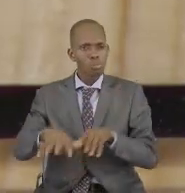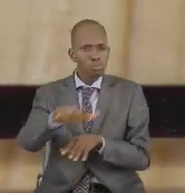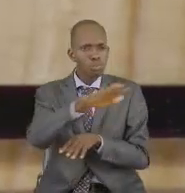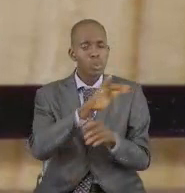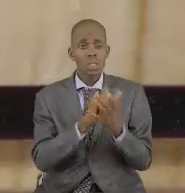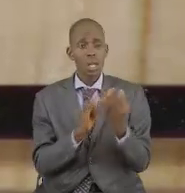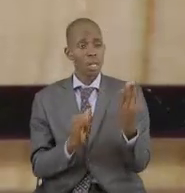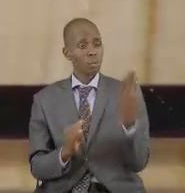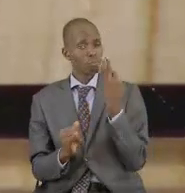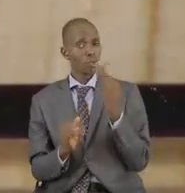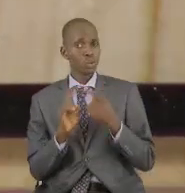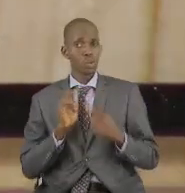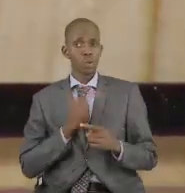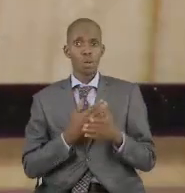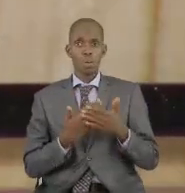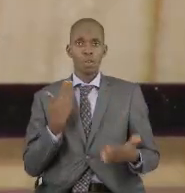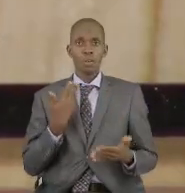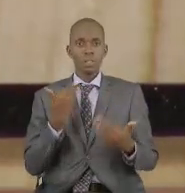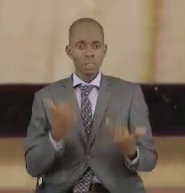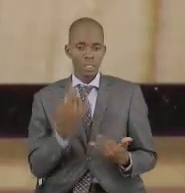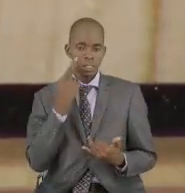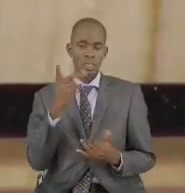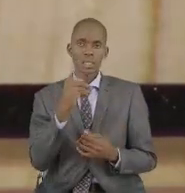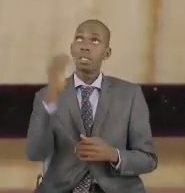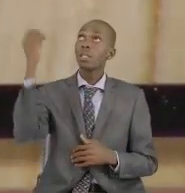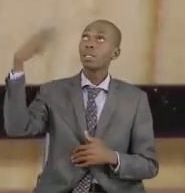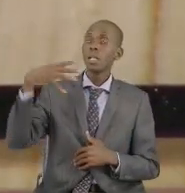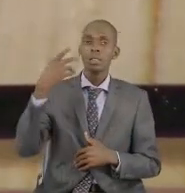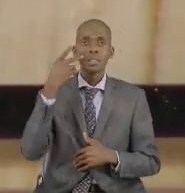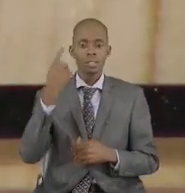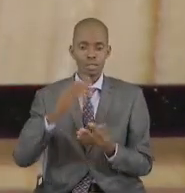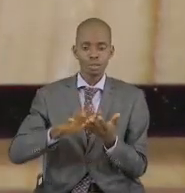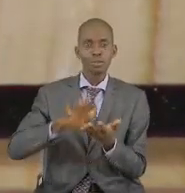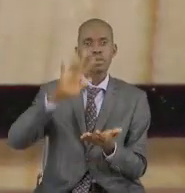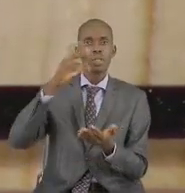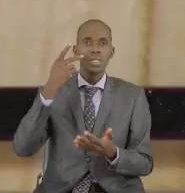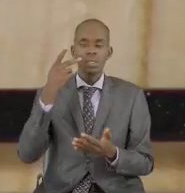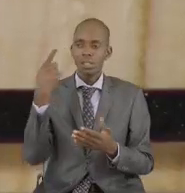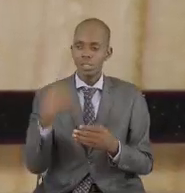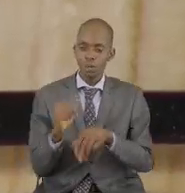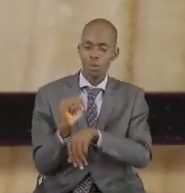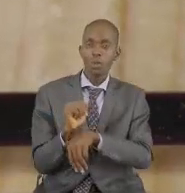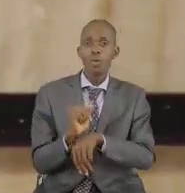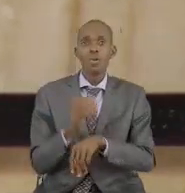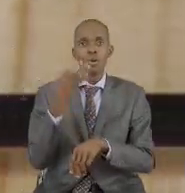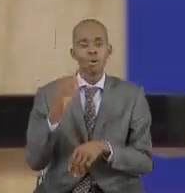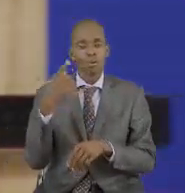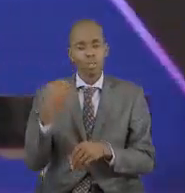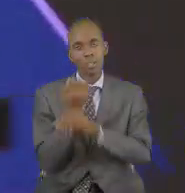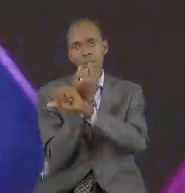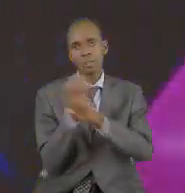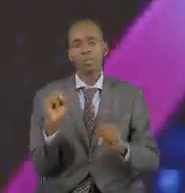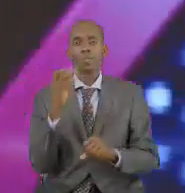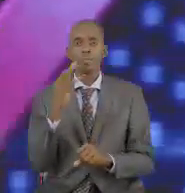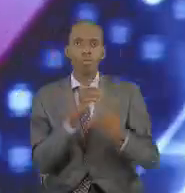us before, they see the light, they see the glory, they see the manifestation of the salvation of the